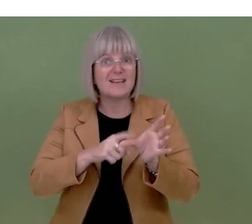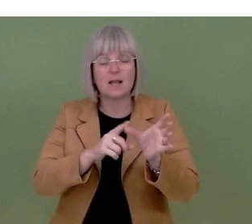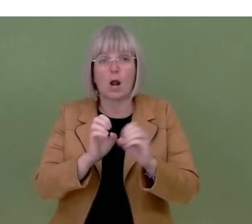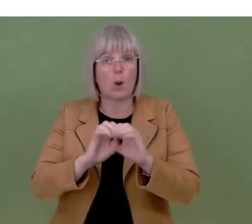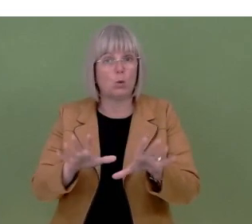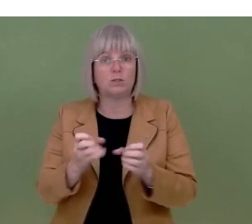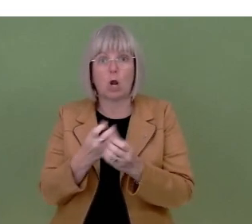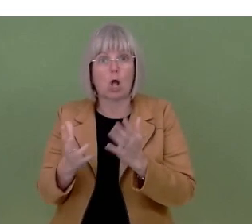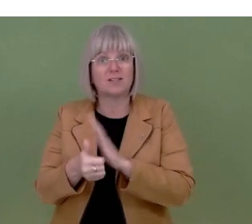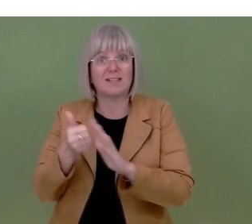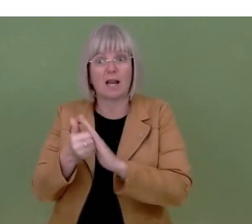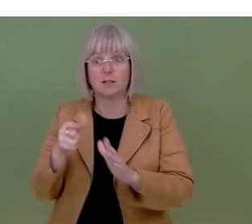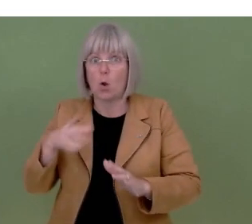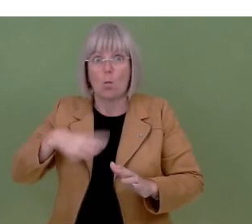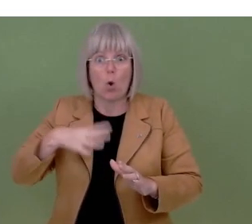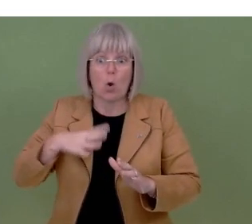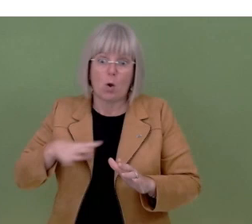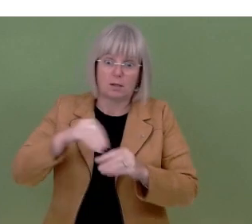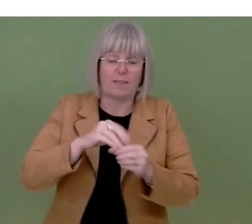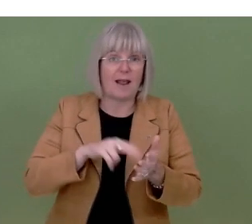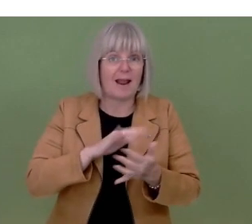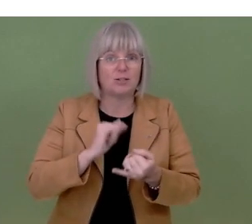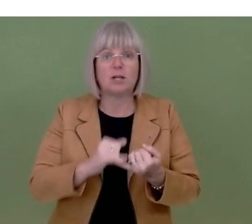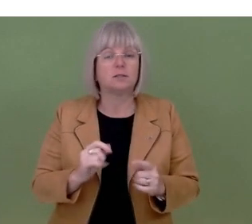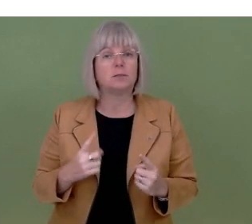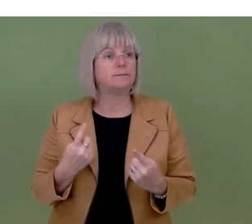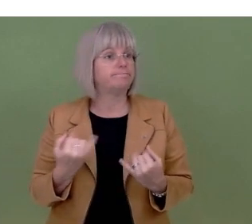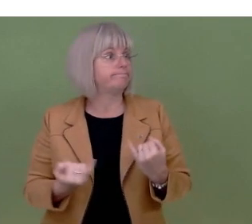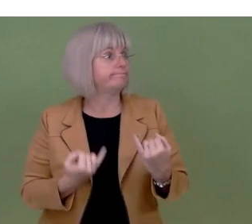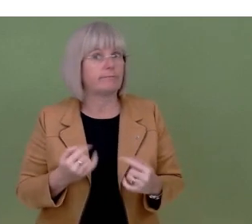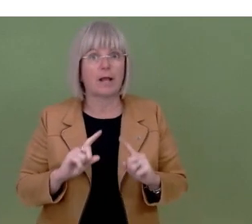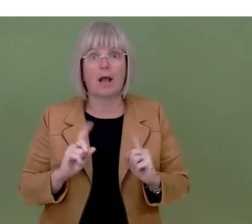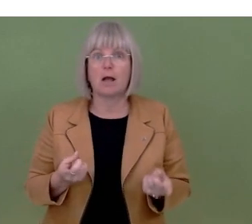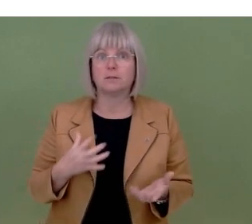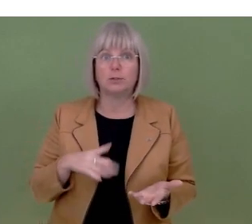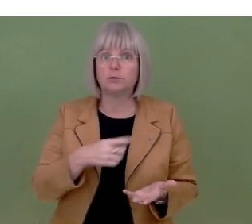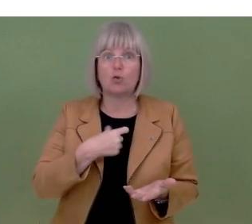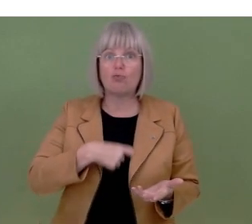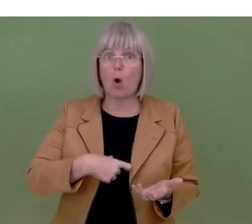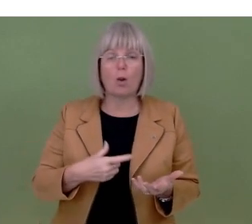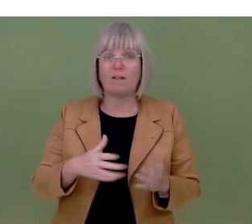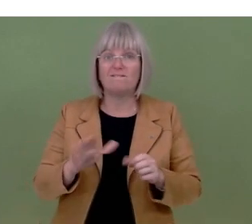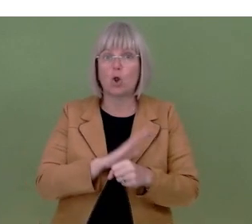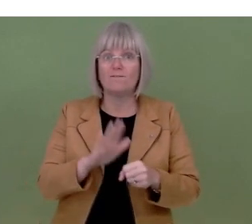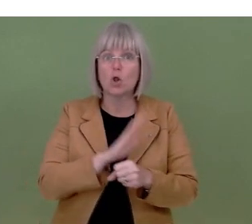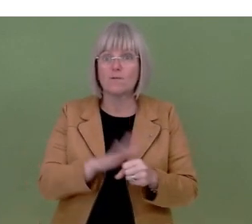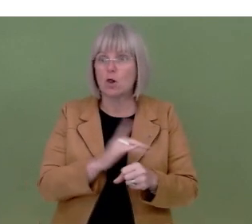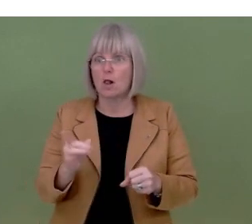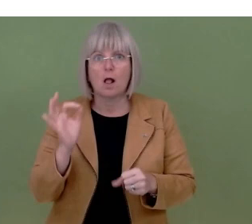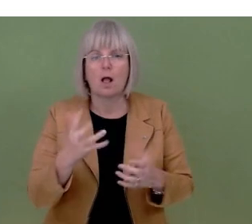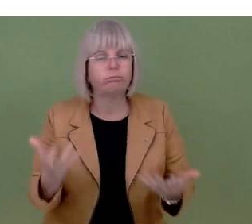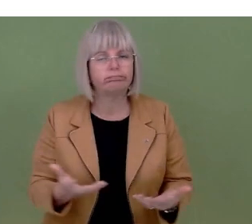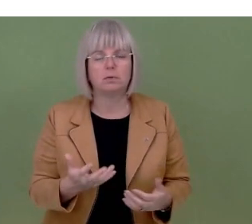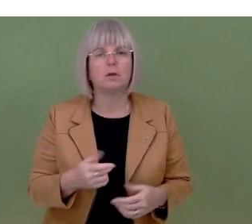into the NHS but just aren't able to because there isn't the roles there. And so we take psychology graduates